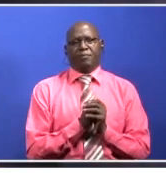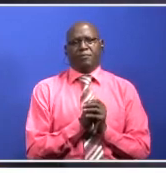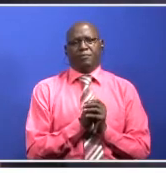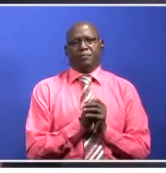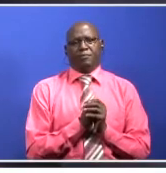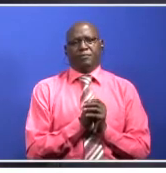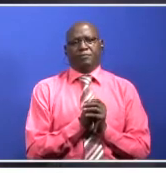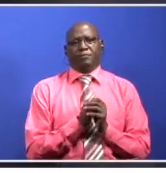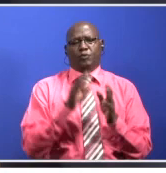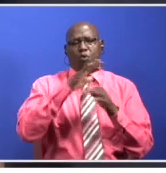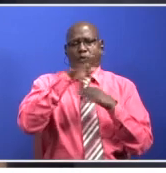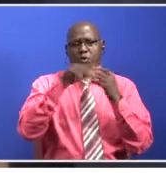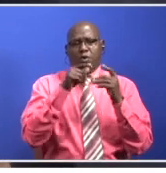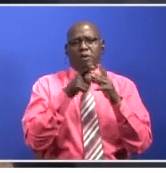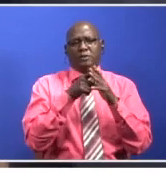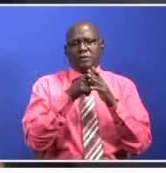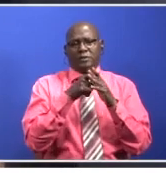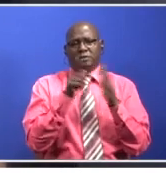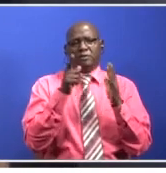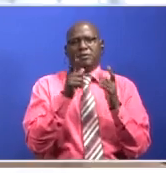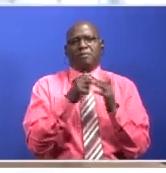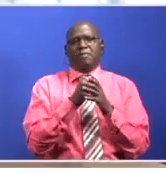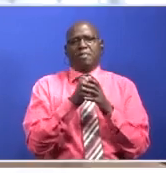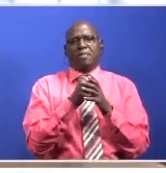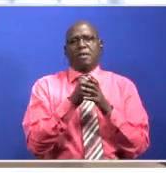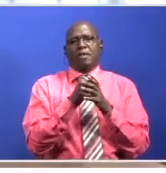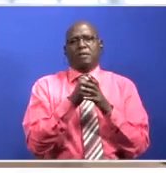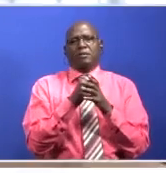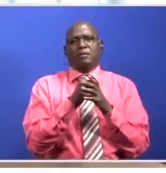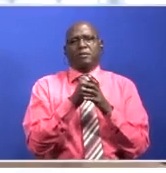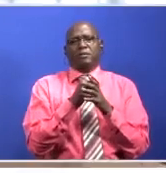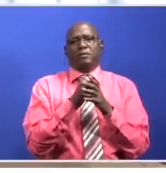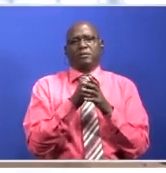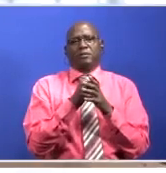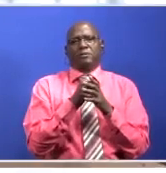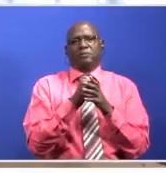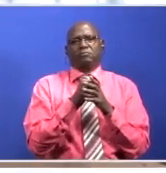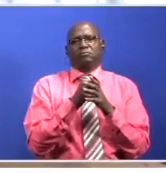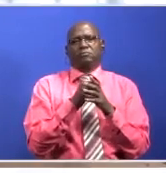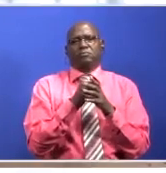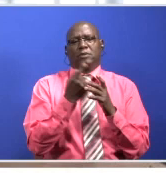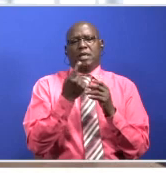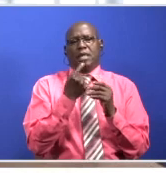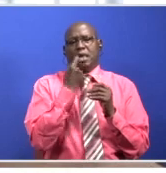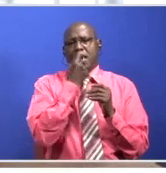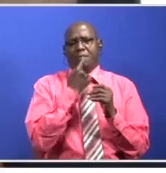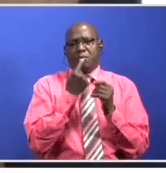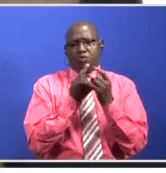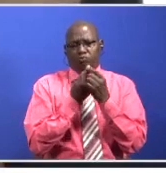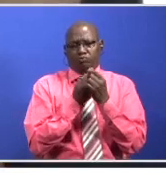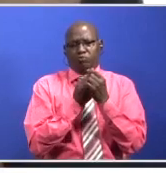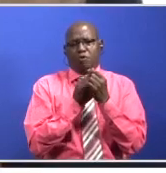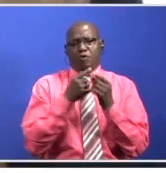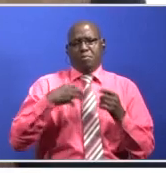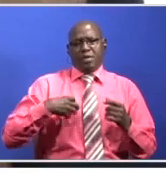It all started with a painless lump in his left nipple that grew larger as time went by. Then came the nipple discharge